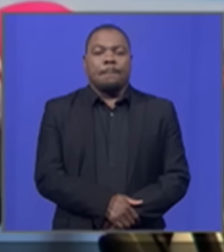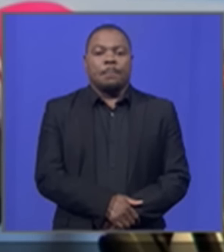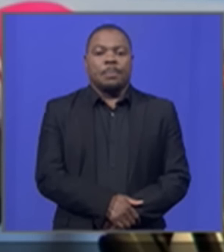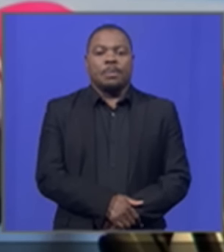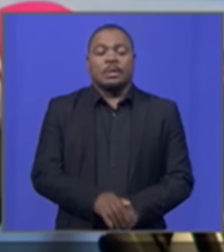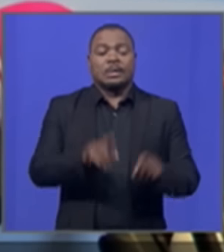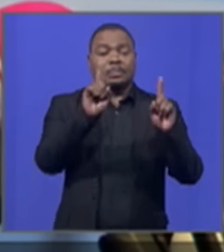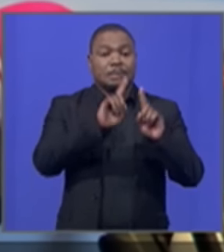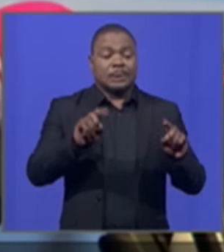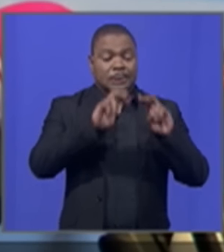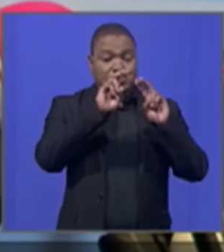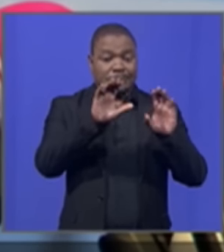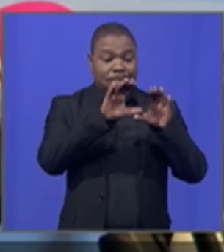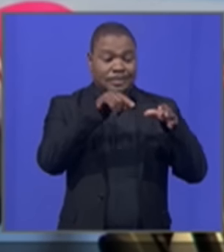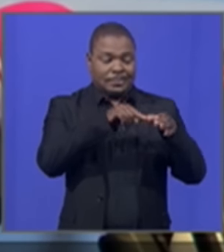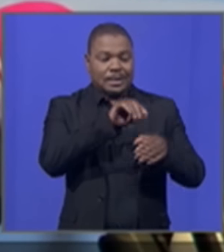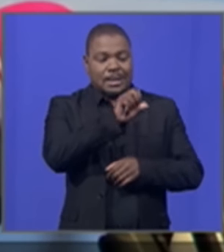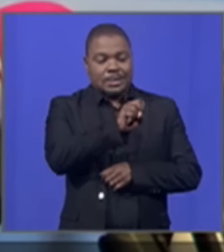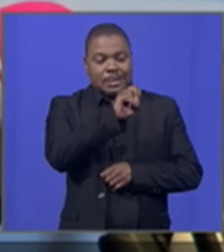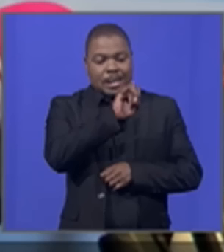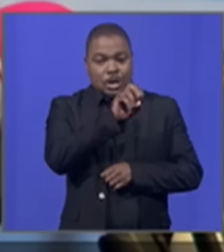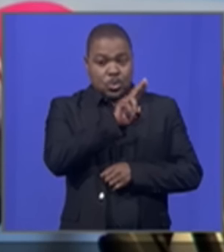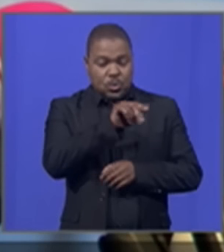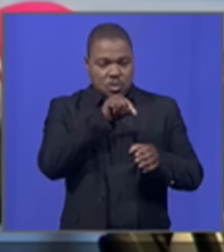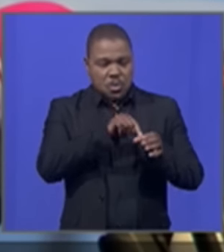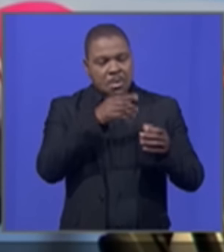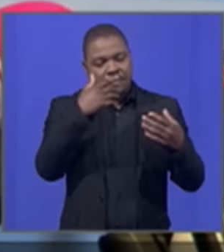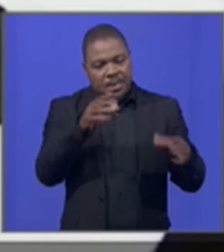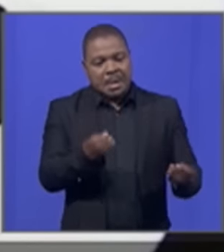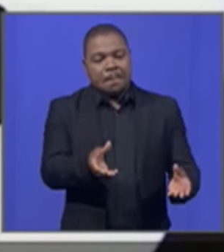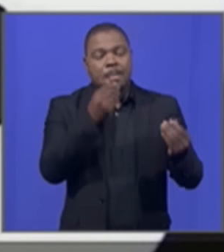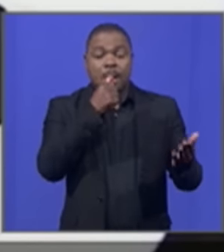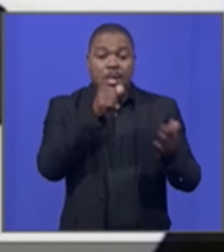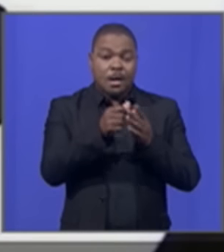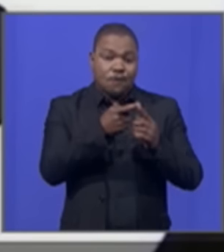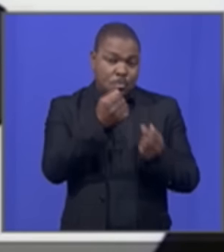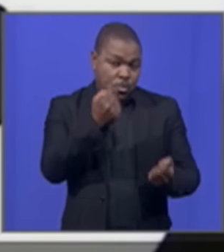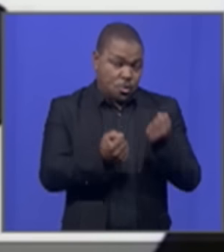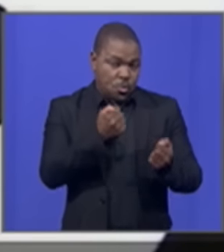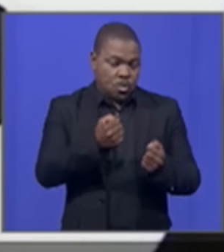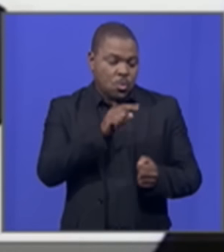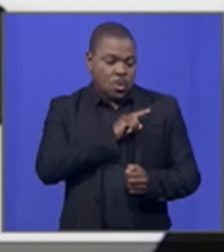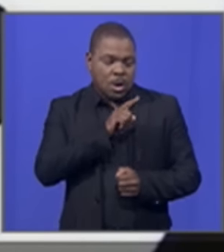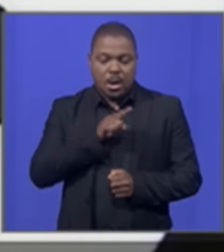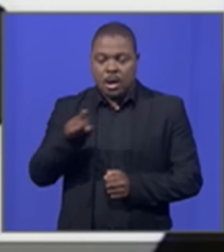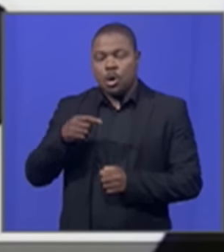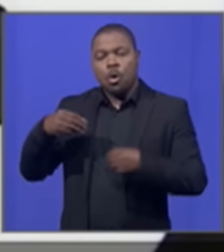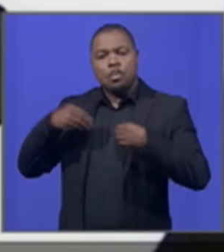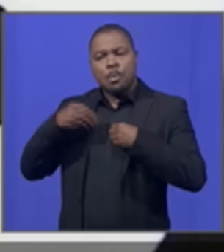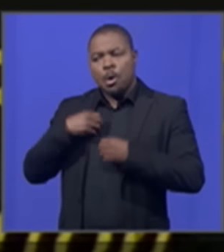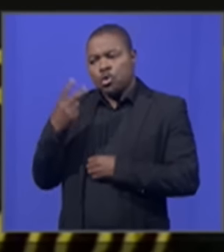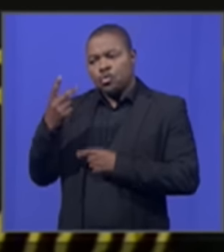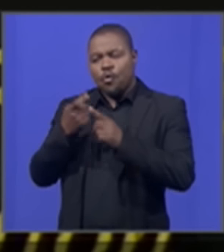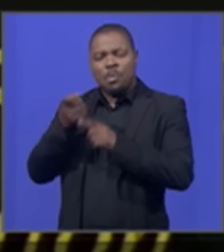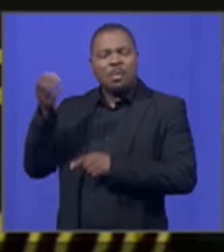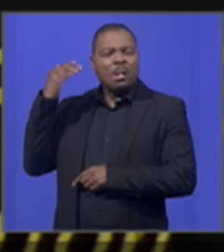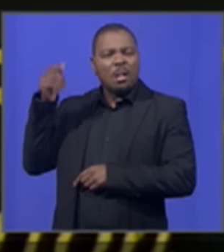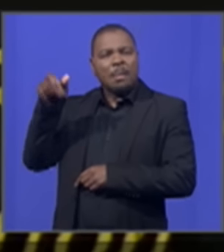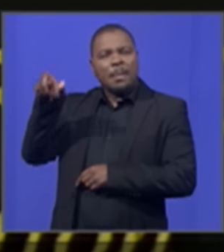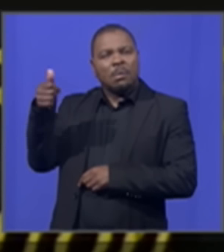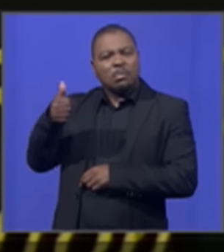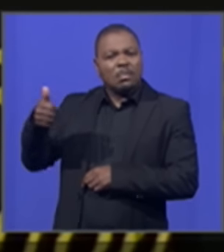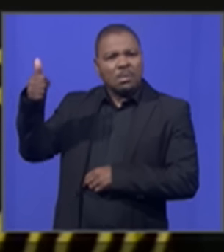Lekala leo le ikgethilego la dinyakišišo SIU le hweditše taelo ya nakwana ya kgorotsheko ya go thopa dithoto tše pedi tša mohlankediphetiši wa peleng wa